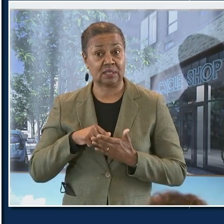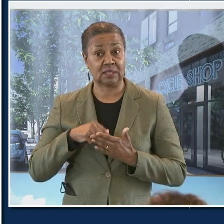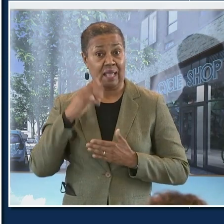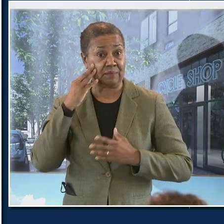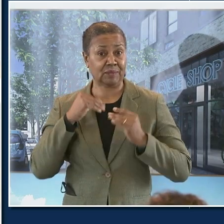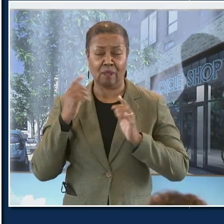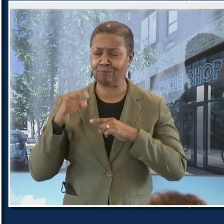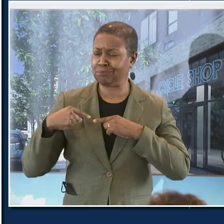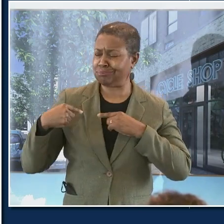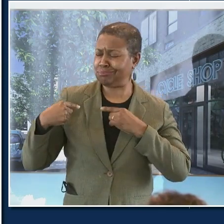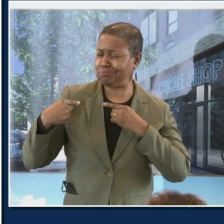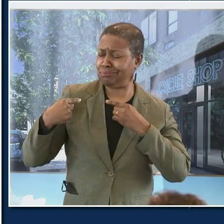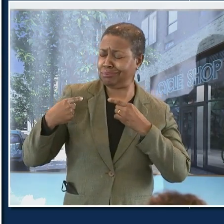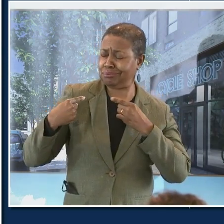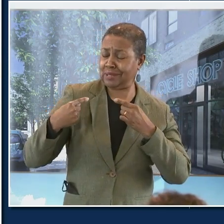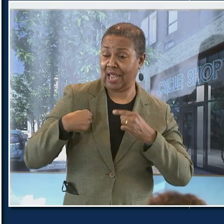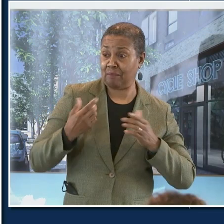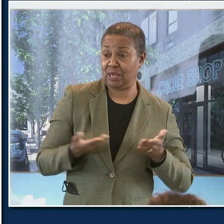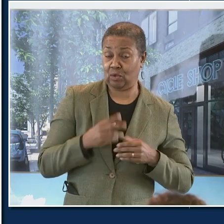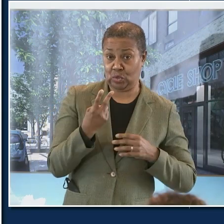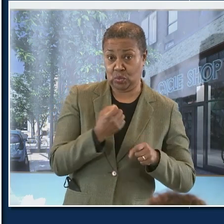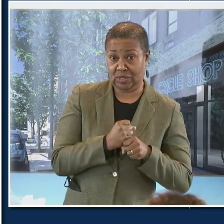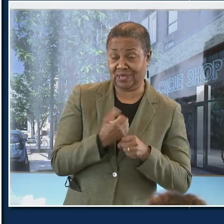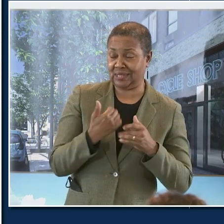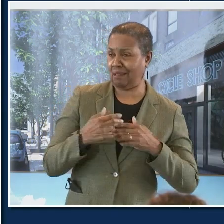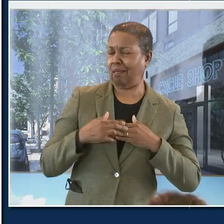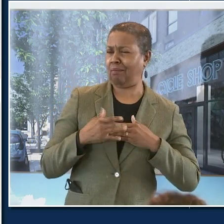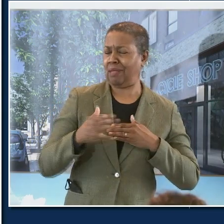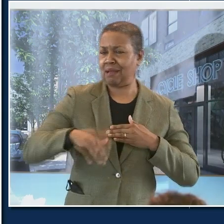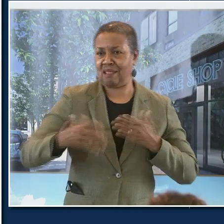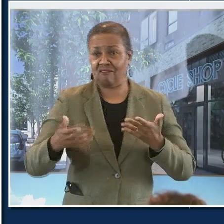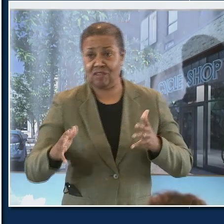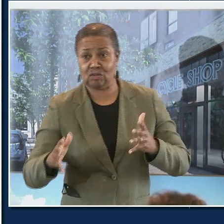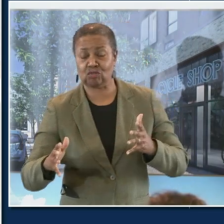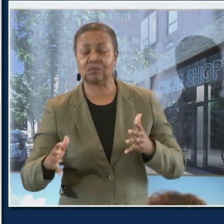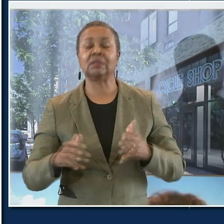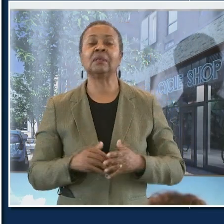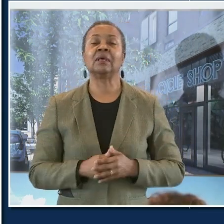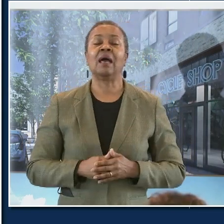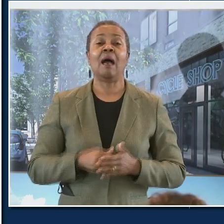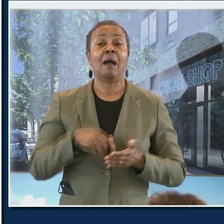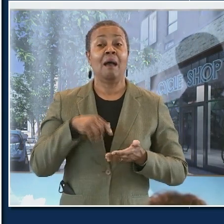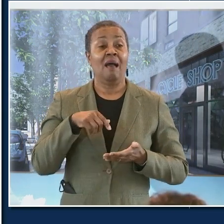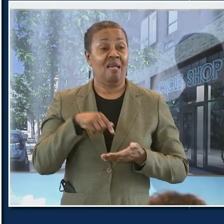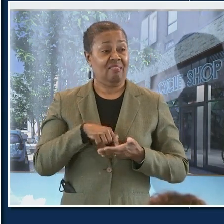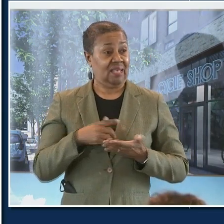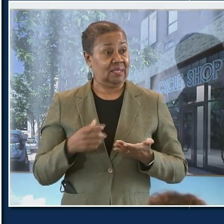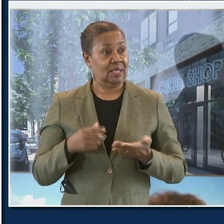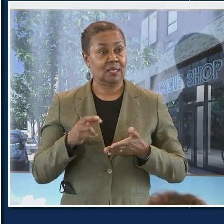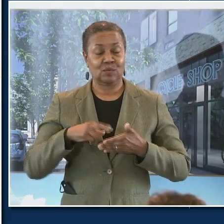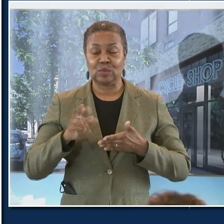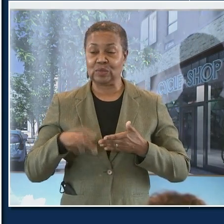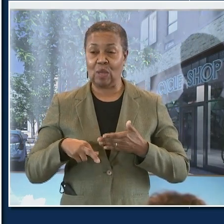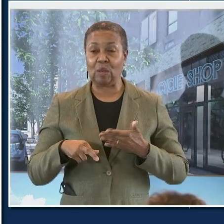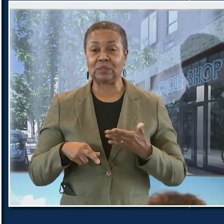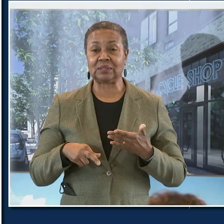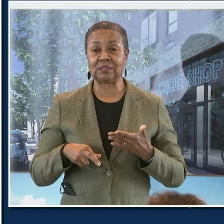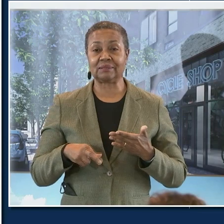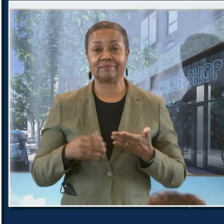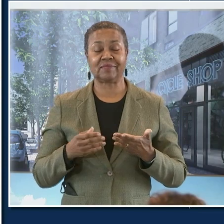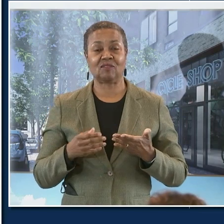only been here 2 years, and it's still a long journey, and we've made it. But this is the result